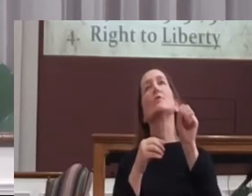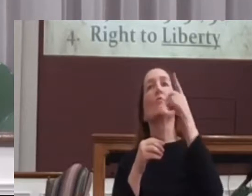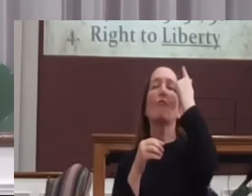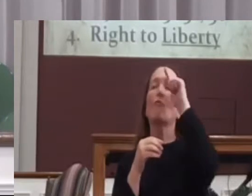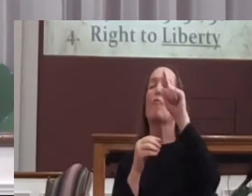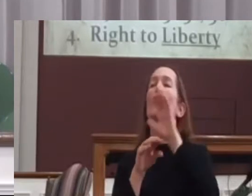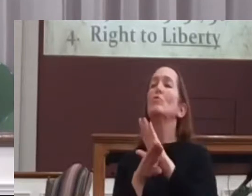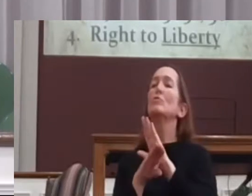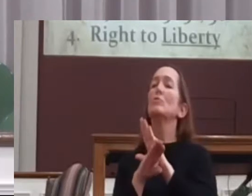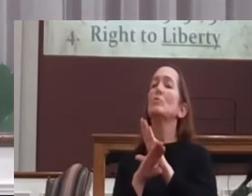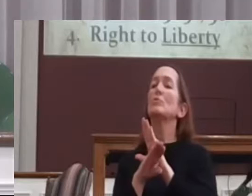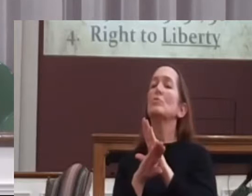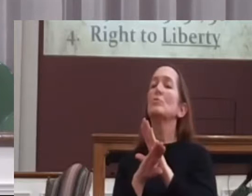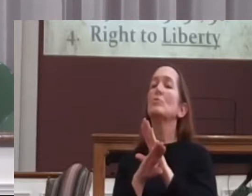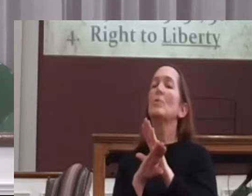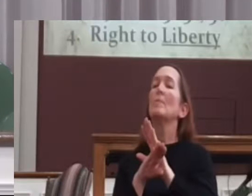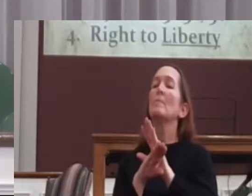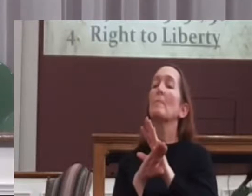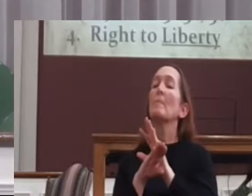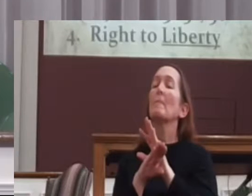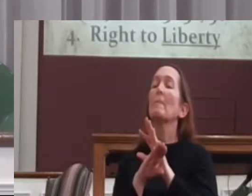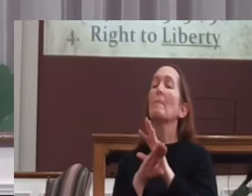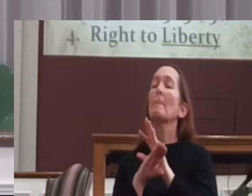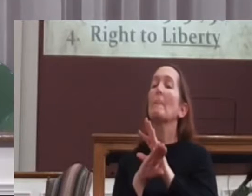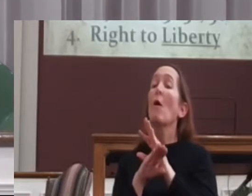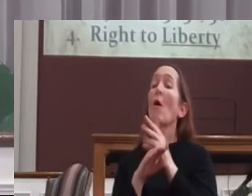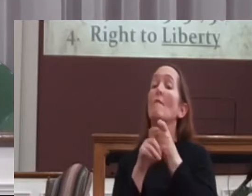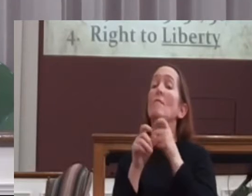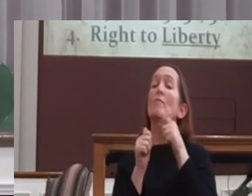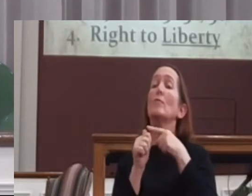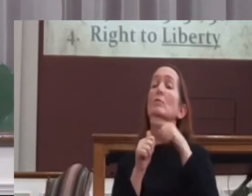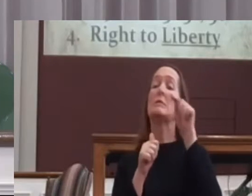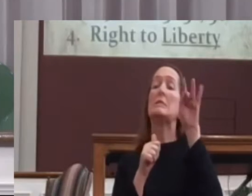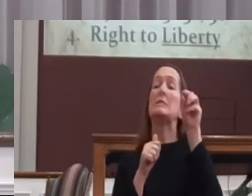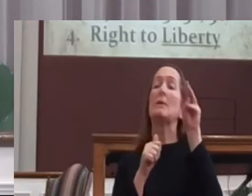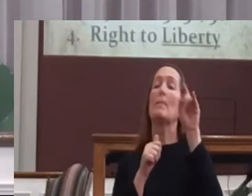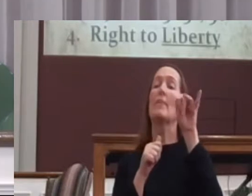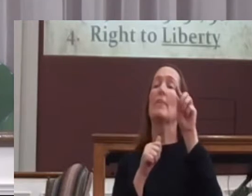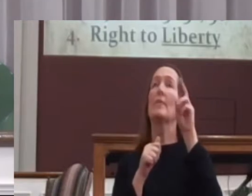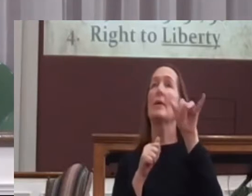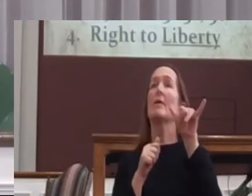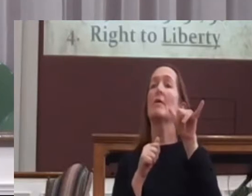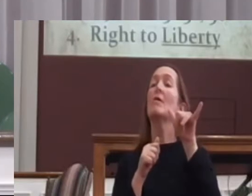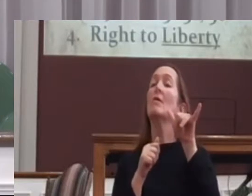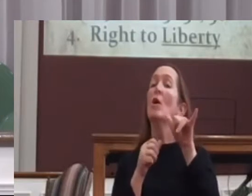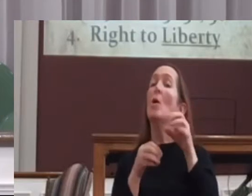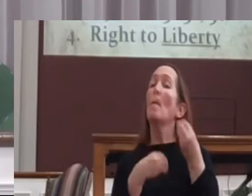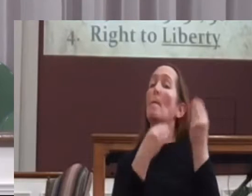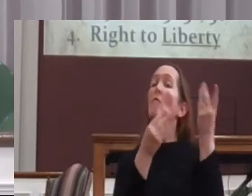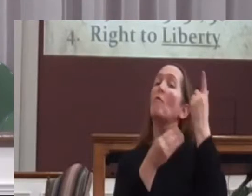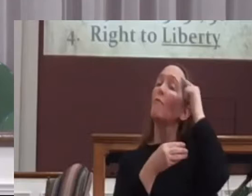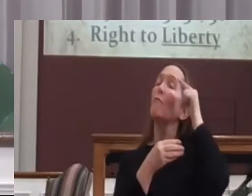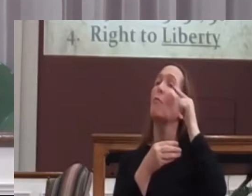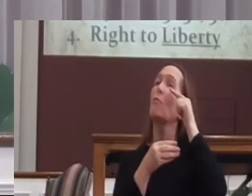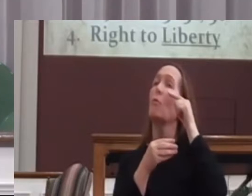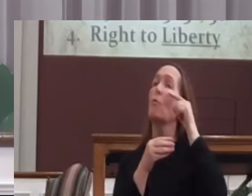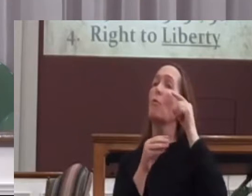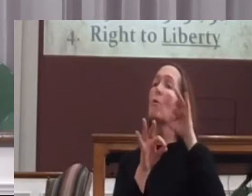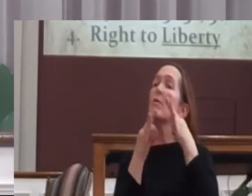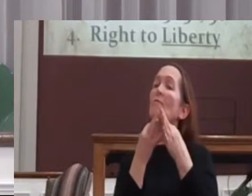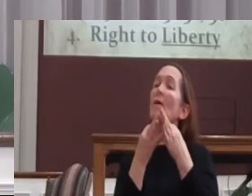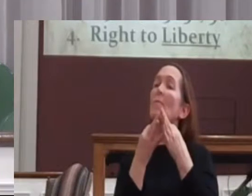linked with Ezra 7:24, or even the idea of free enterprise and providing for your family from 1 Timothy